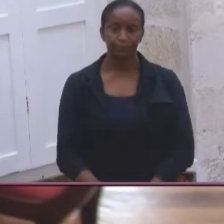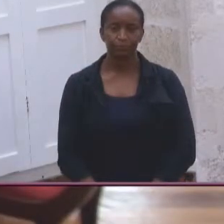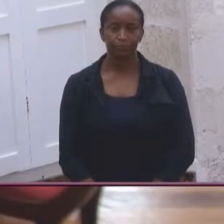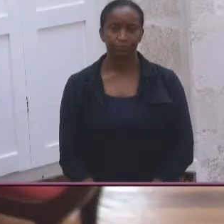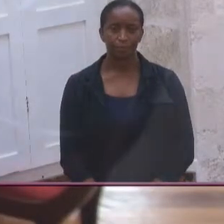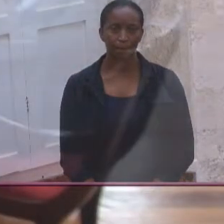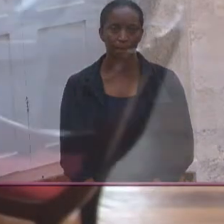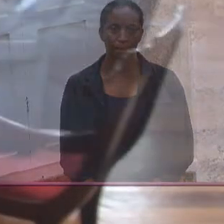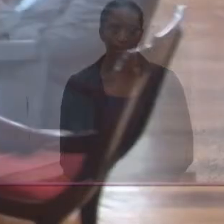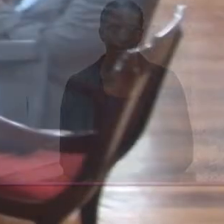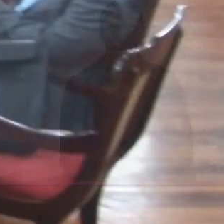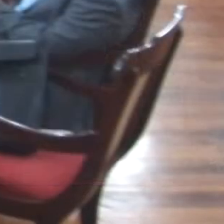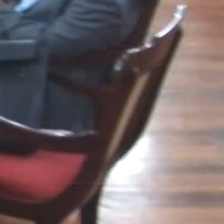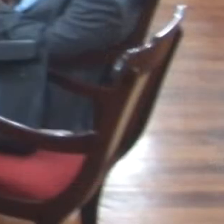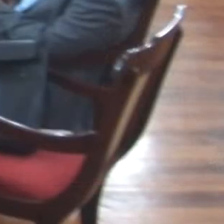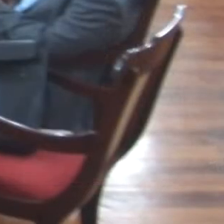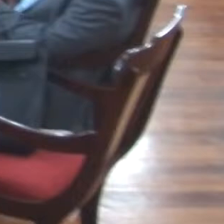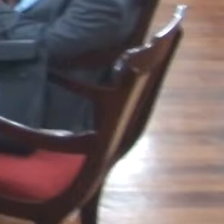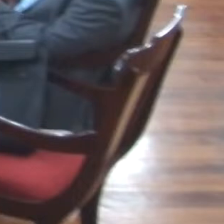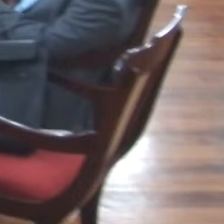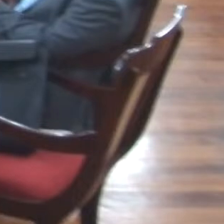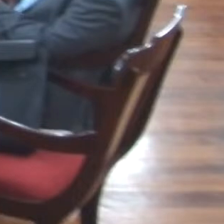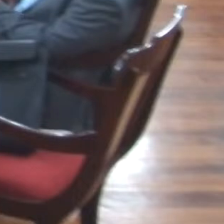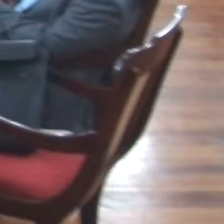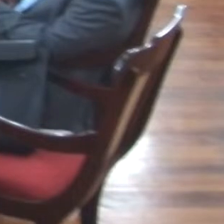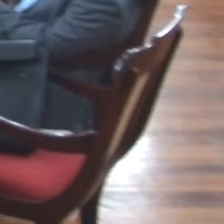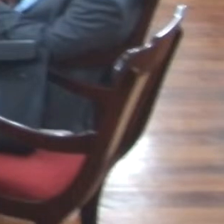Senator the Most Honourable Jerome Walcott.